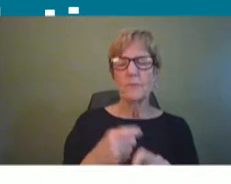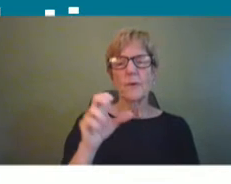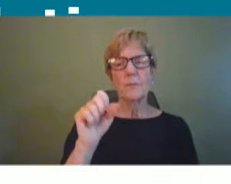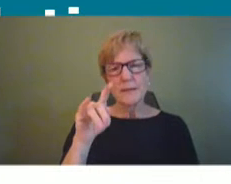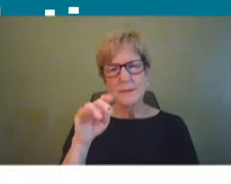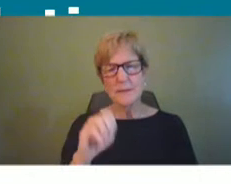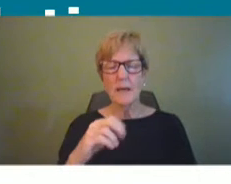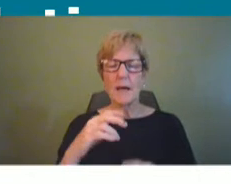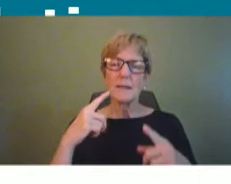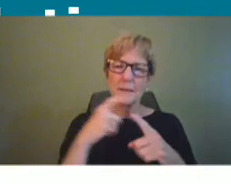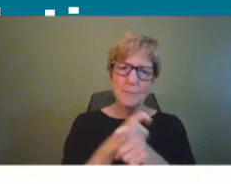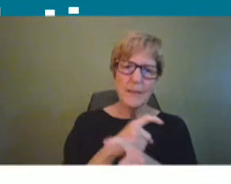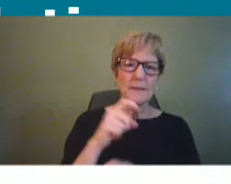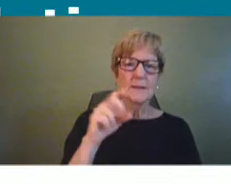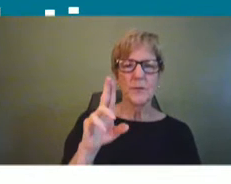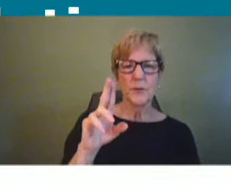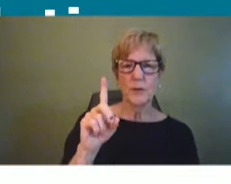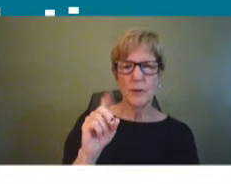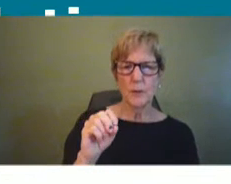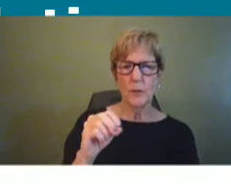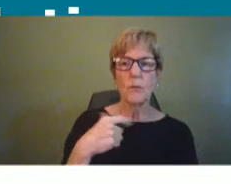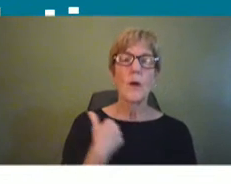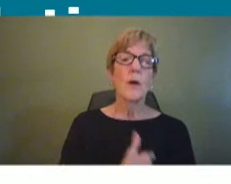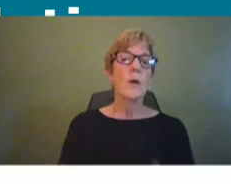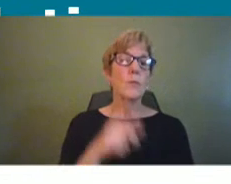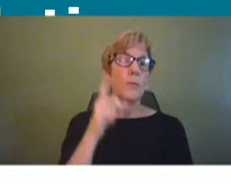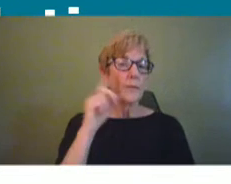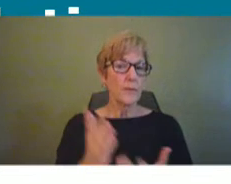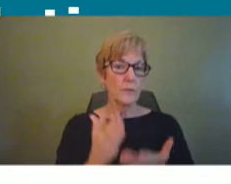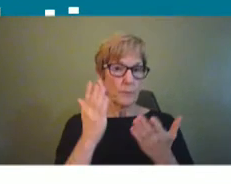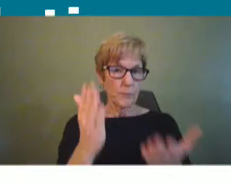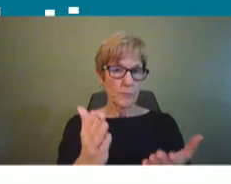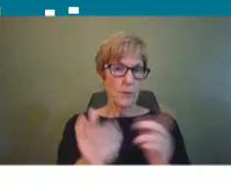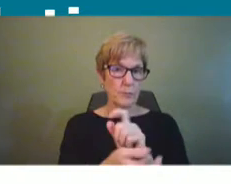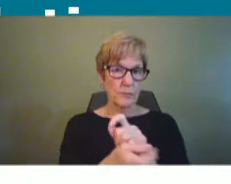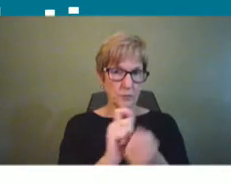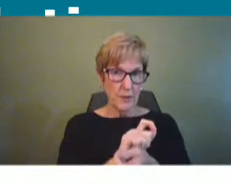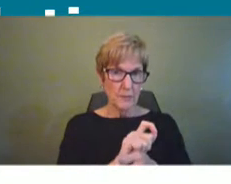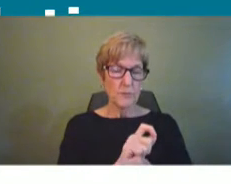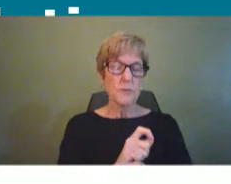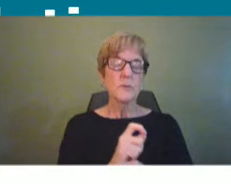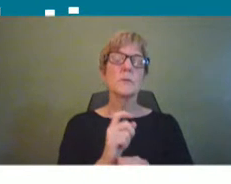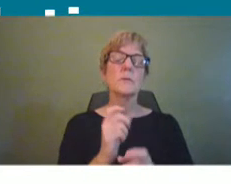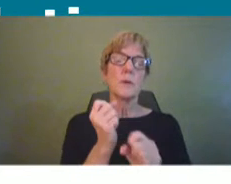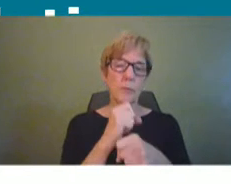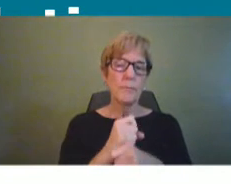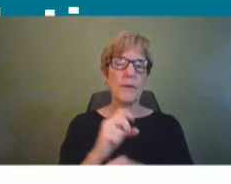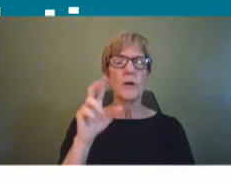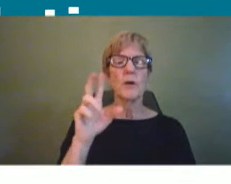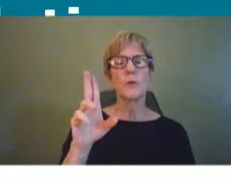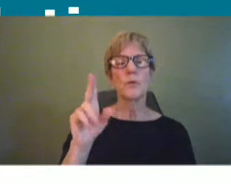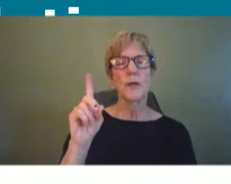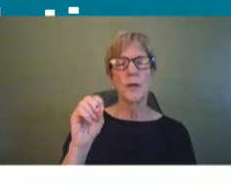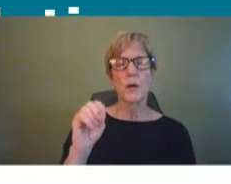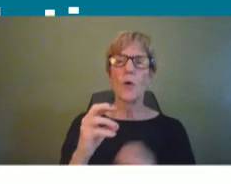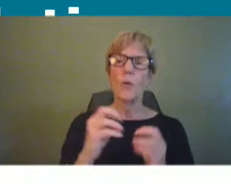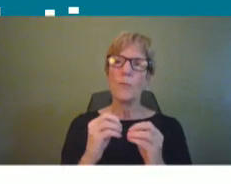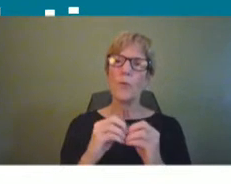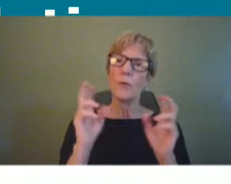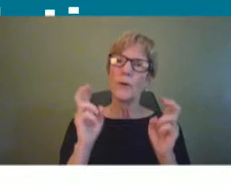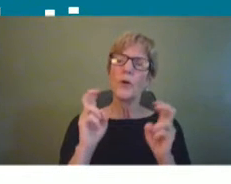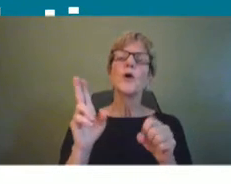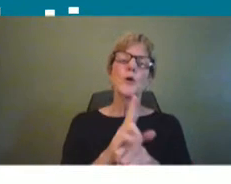Udo and we do think that these proposed changes will make the Udo a more userfriendly ordinance and